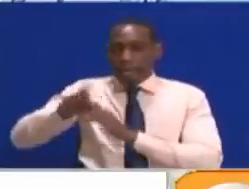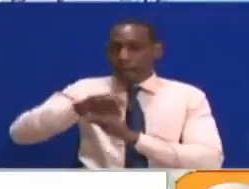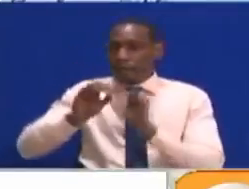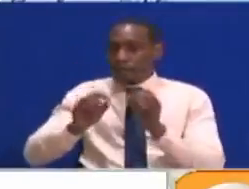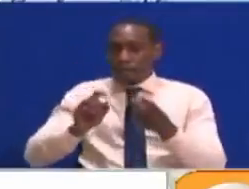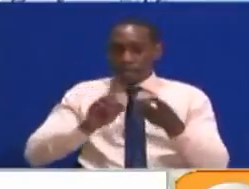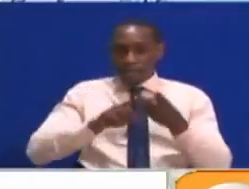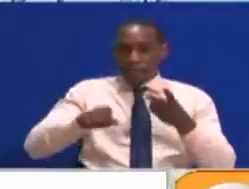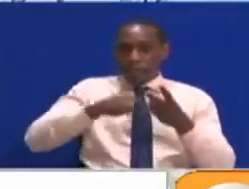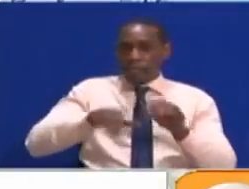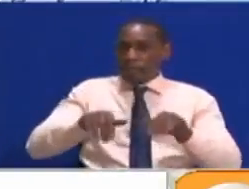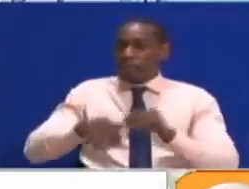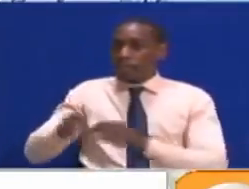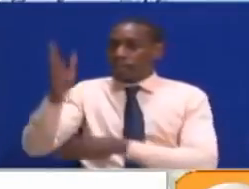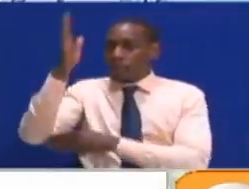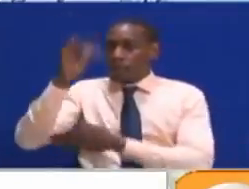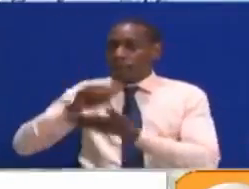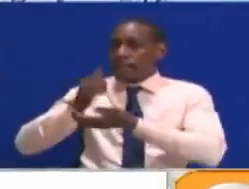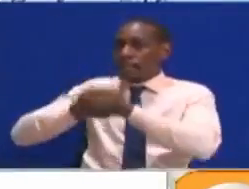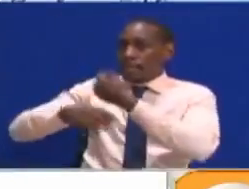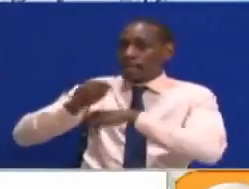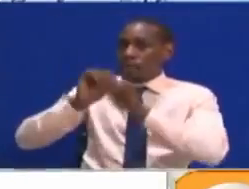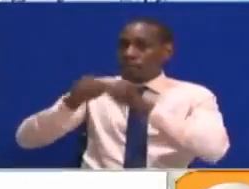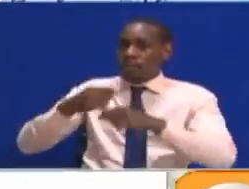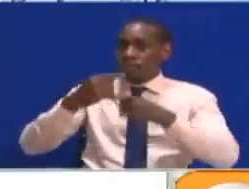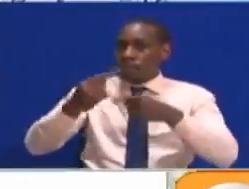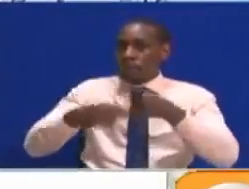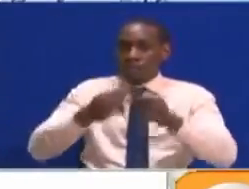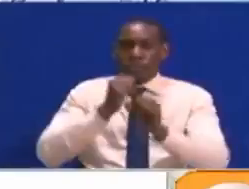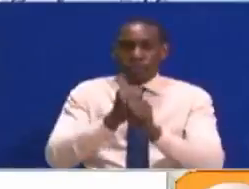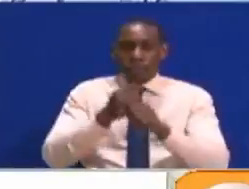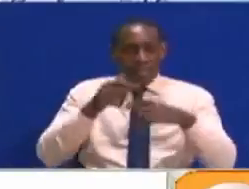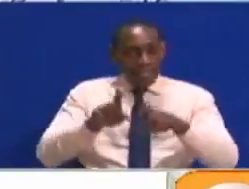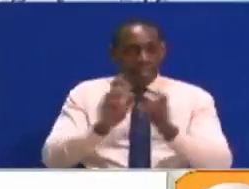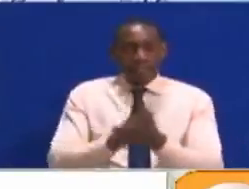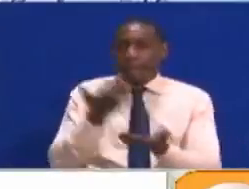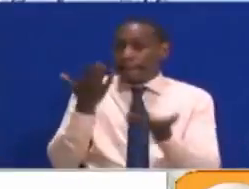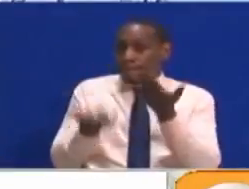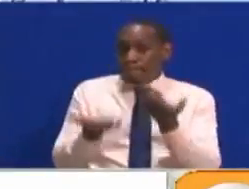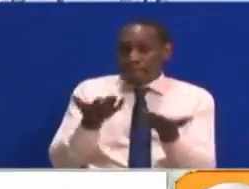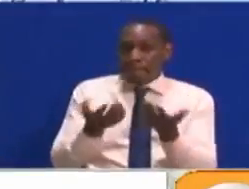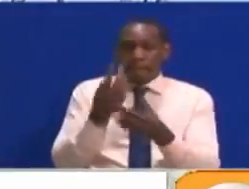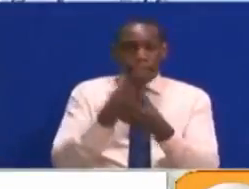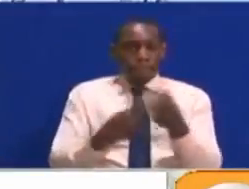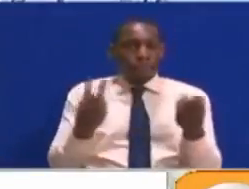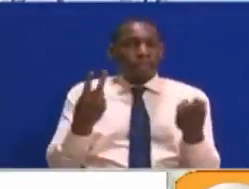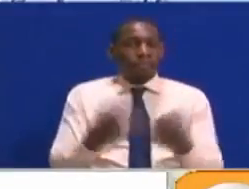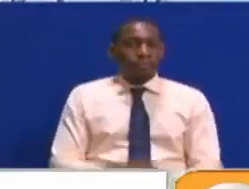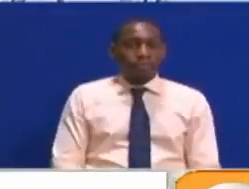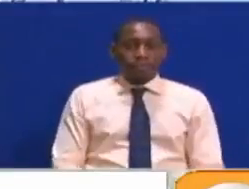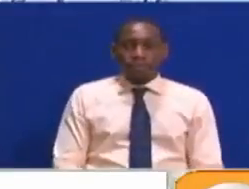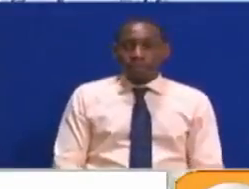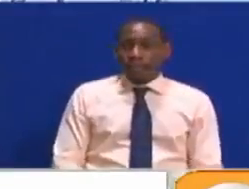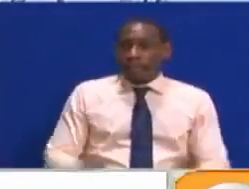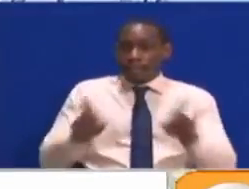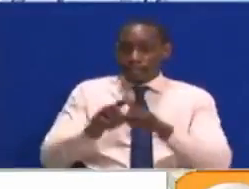or we are waiting for God to do that which we can just go ahead and do. Or perhaps it is both. And